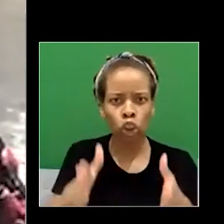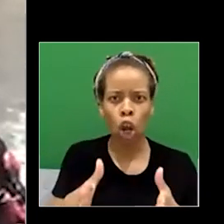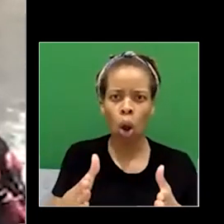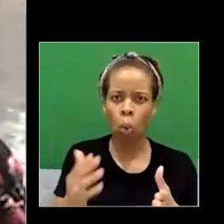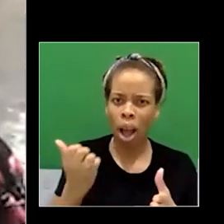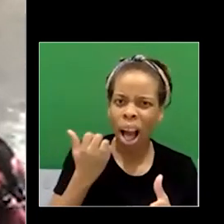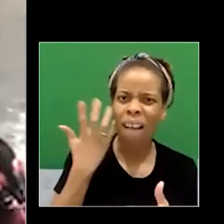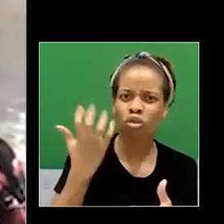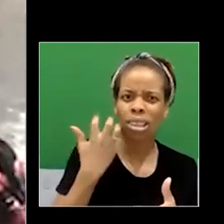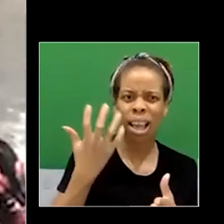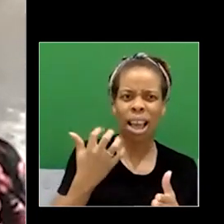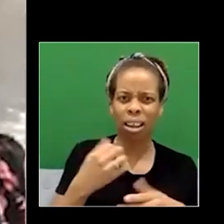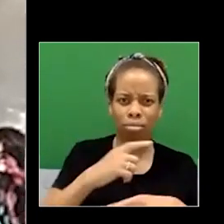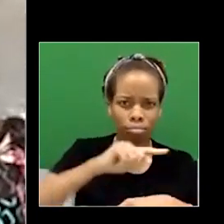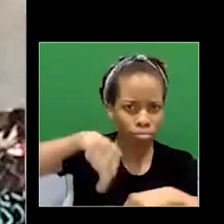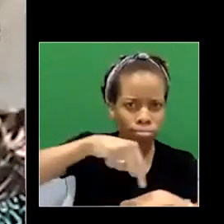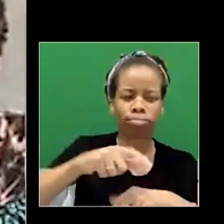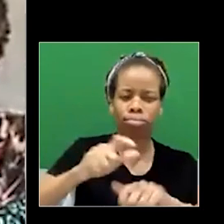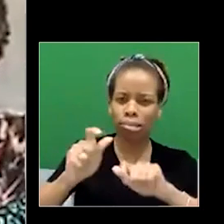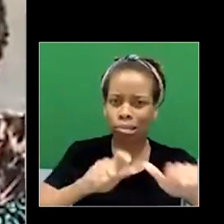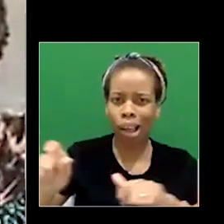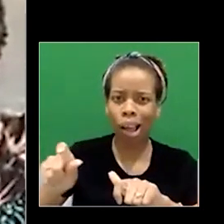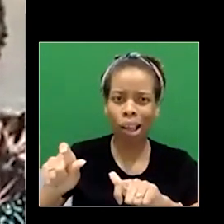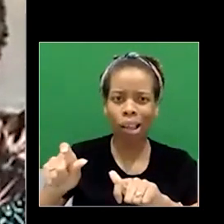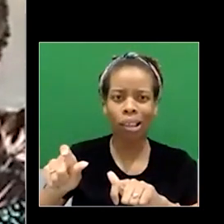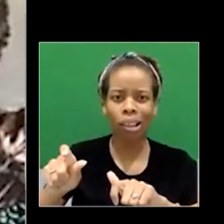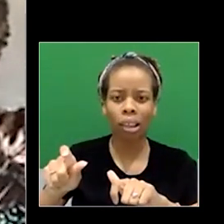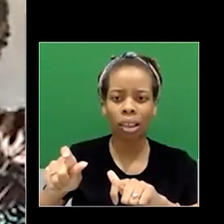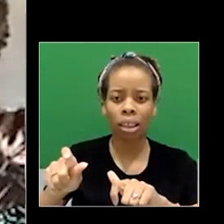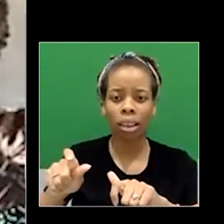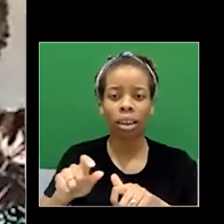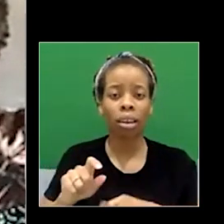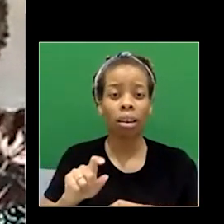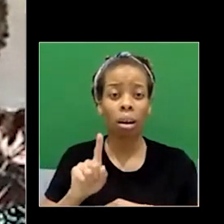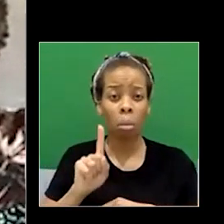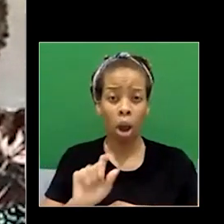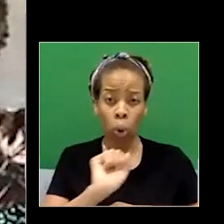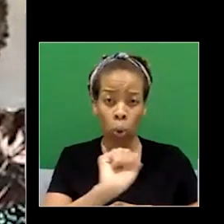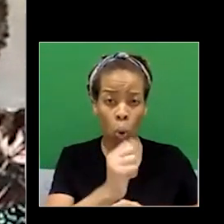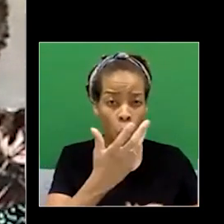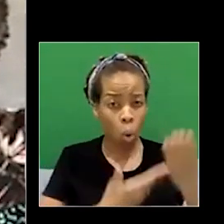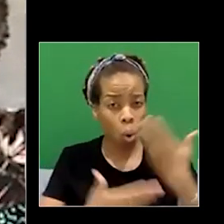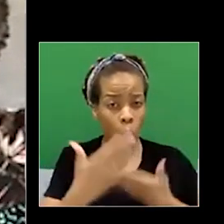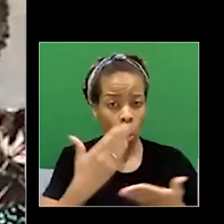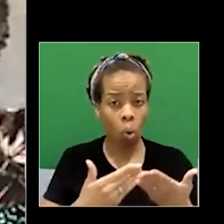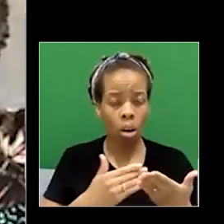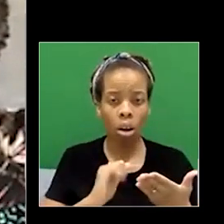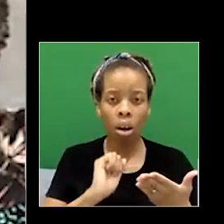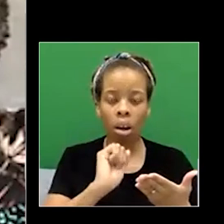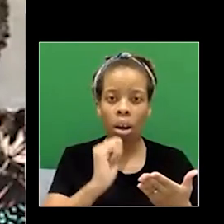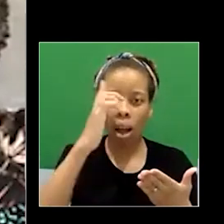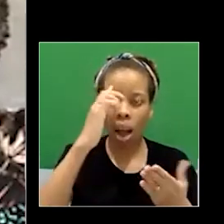hour that's available to them. But actually the work, you have talked so beautifully with Thelma about the work of the